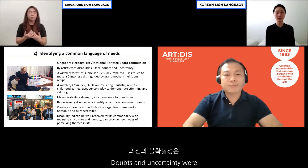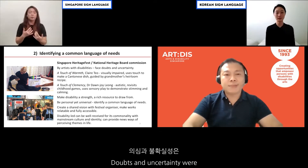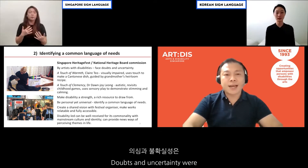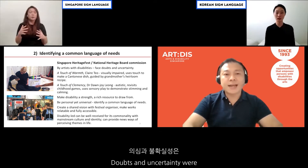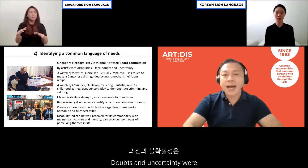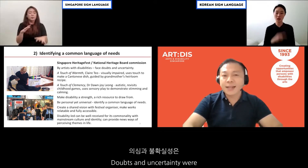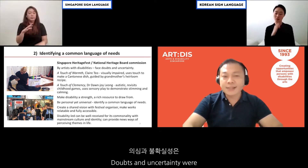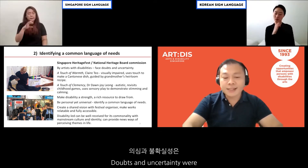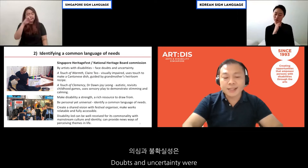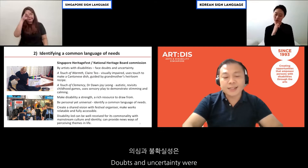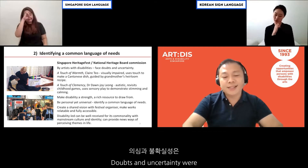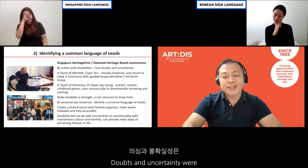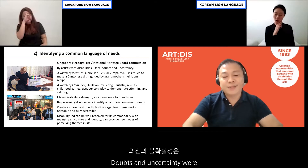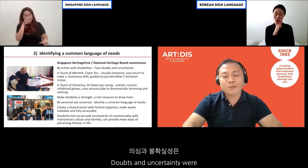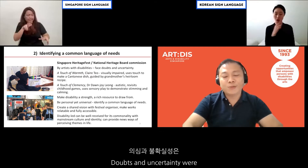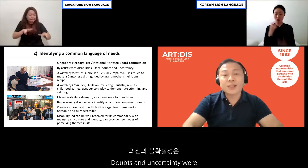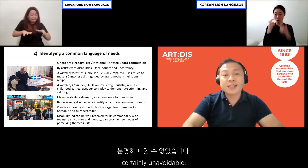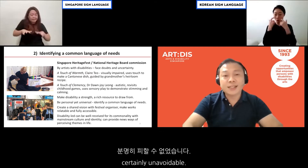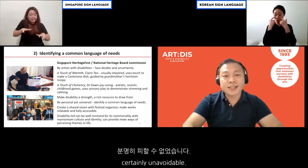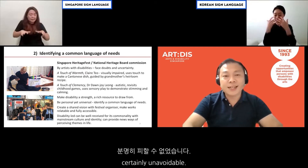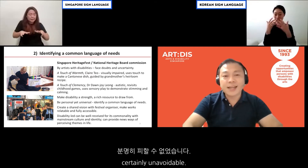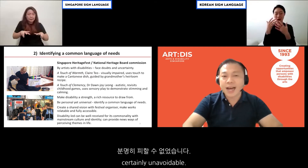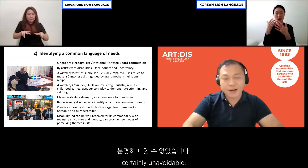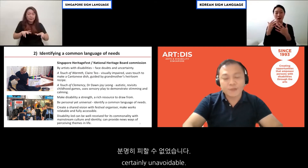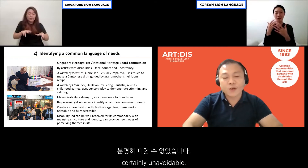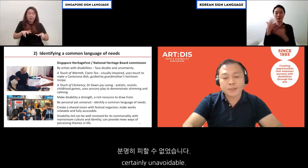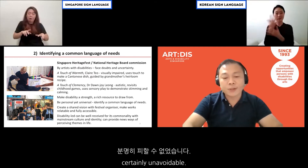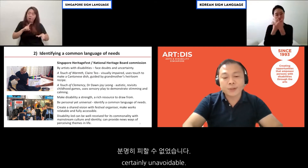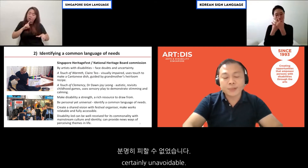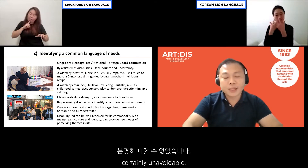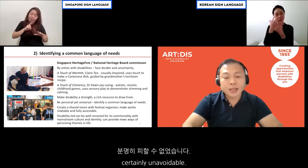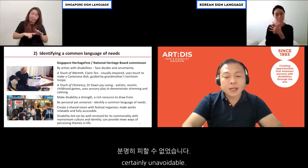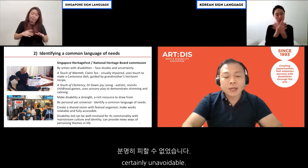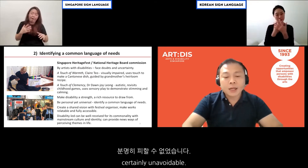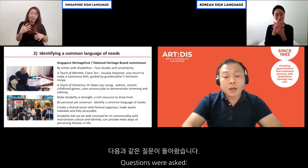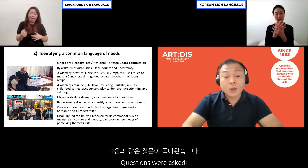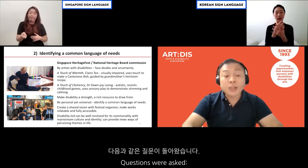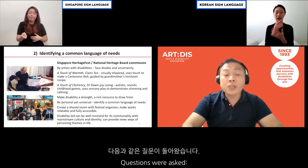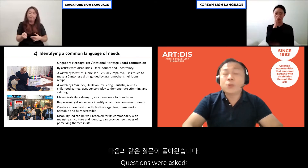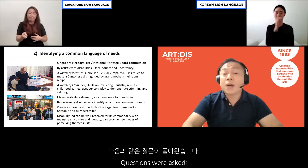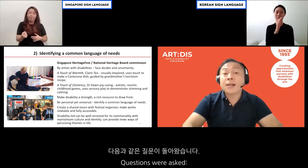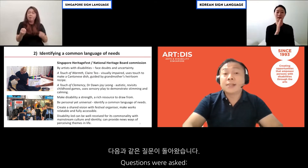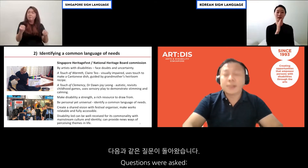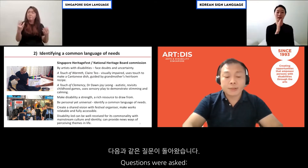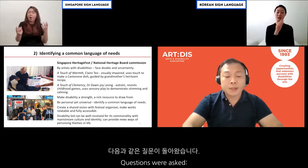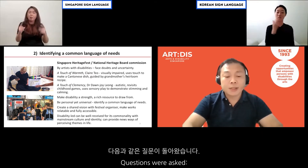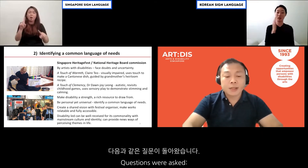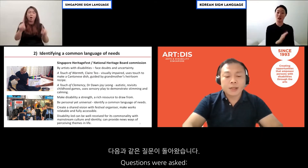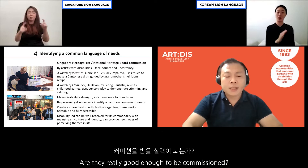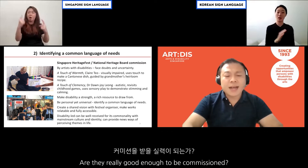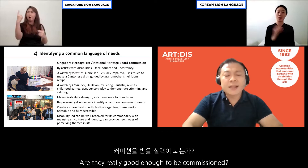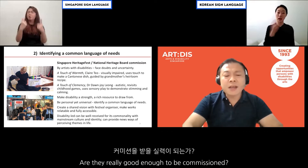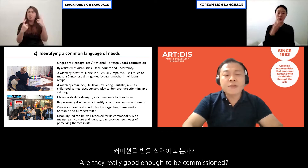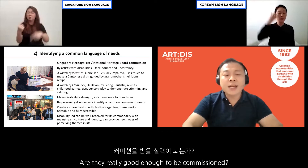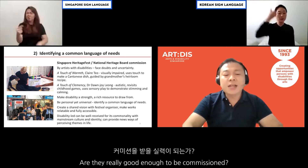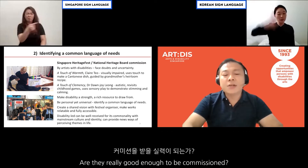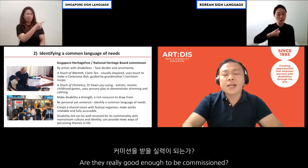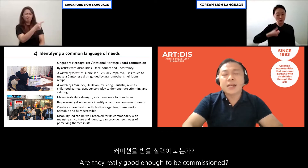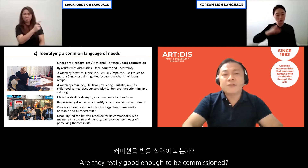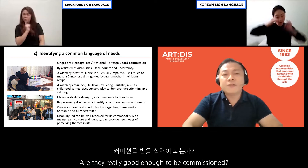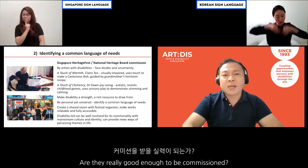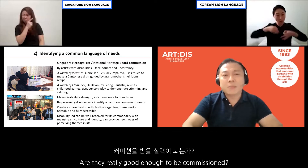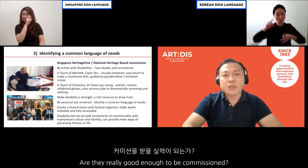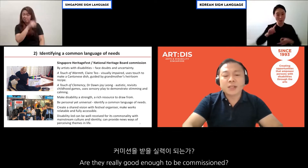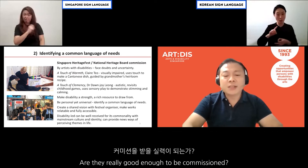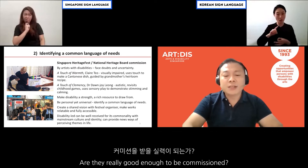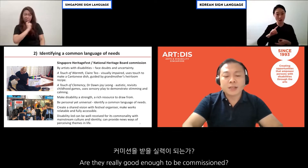Doubts and uncertainty were certainly unavoidable. Questions were asked, are they really good